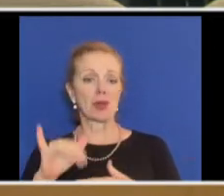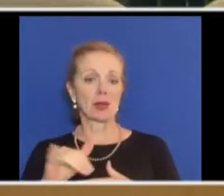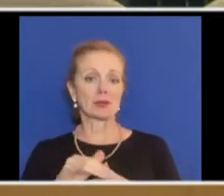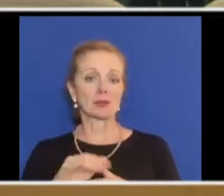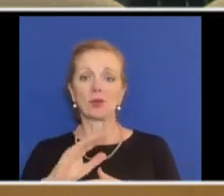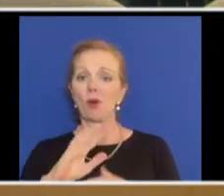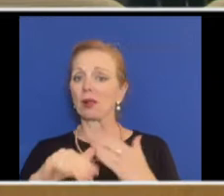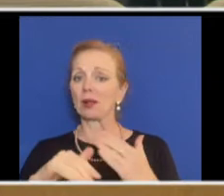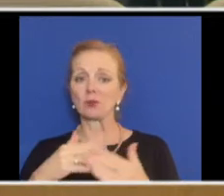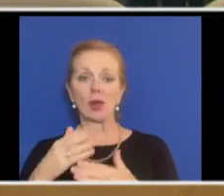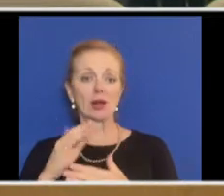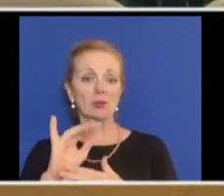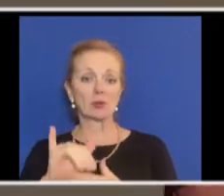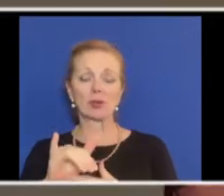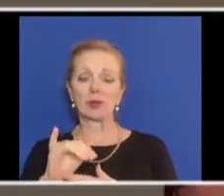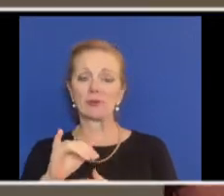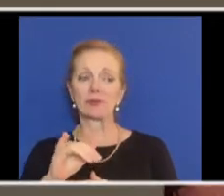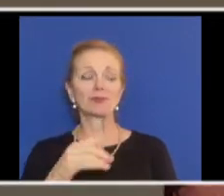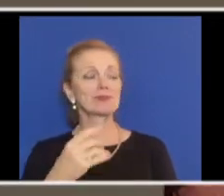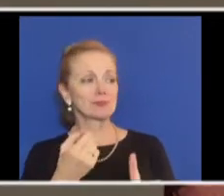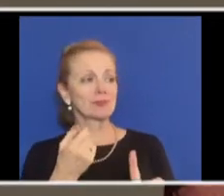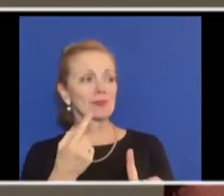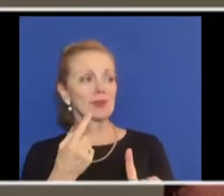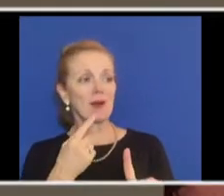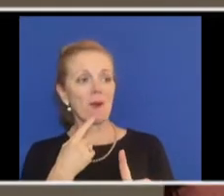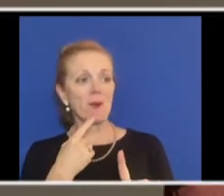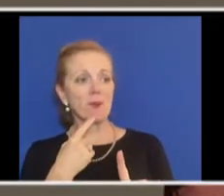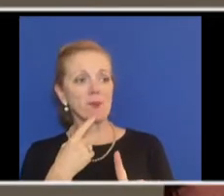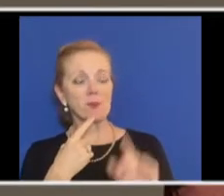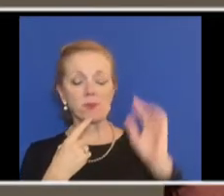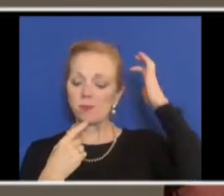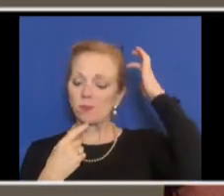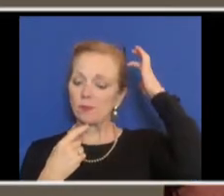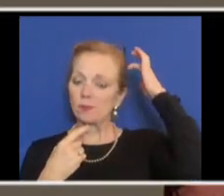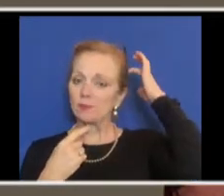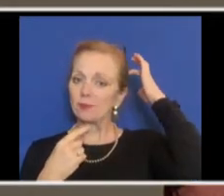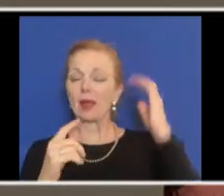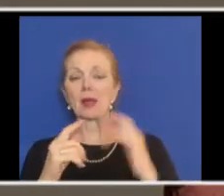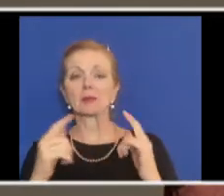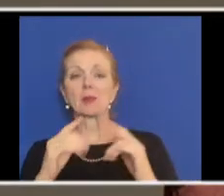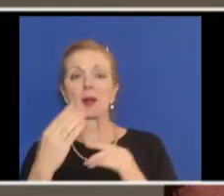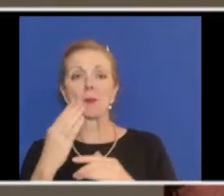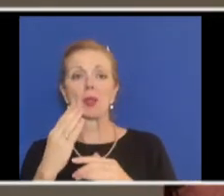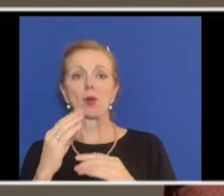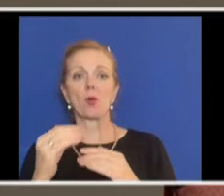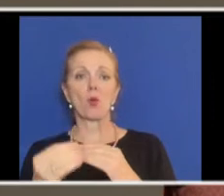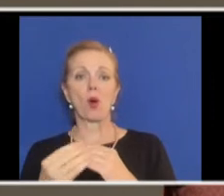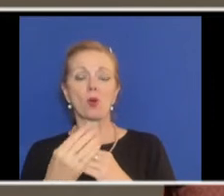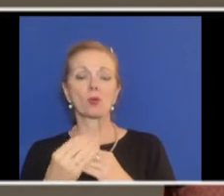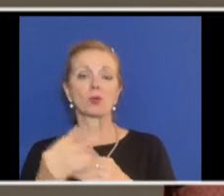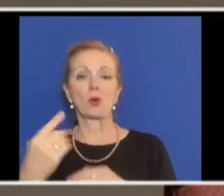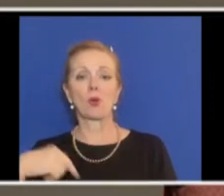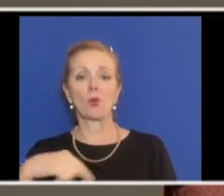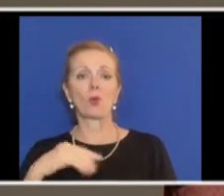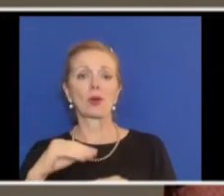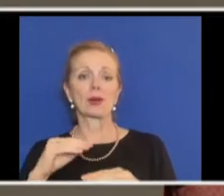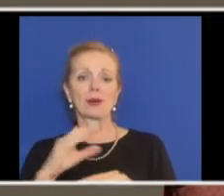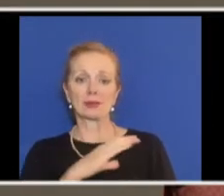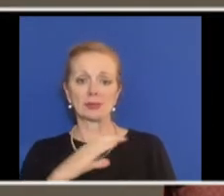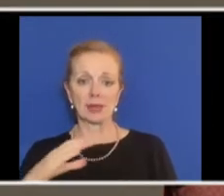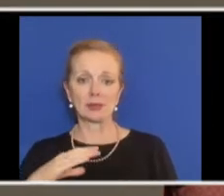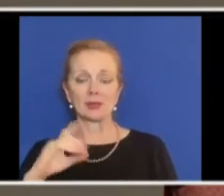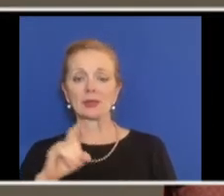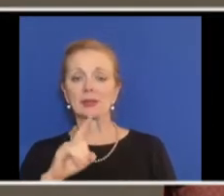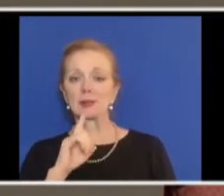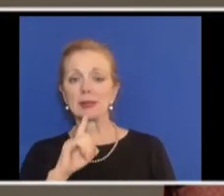interact with them I I understand I understand and it's bigger than blue ocean you know if we we have as counsel need